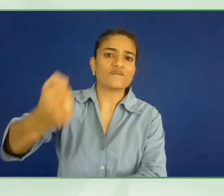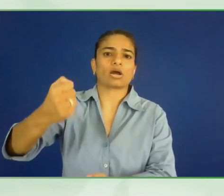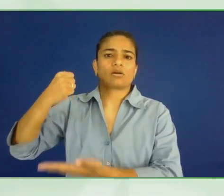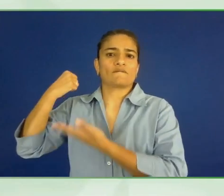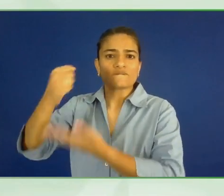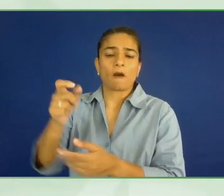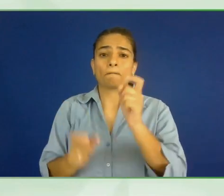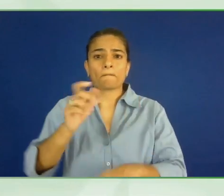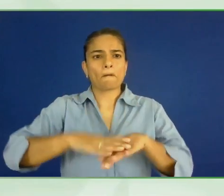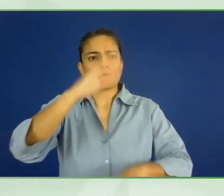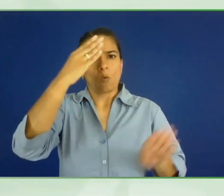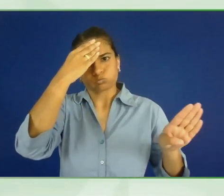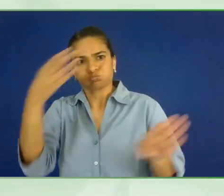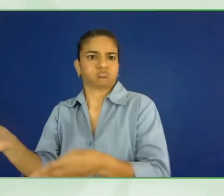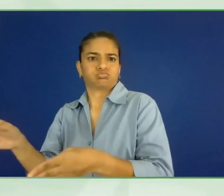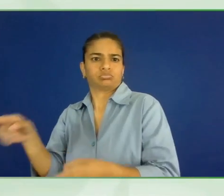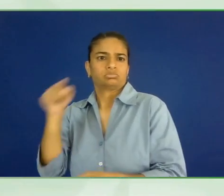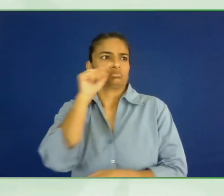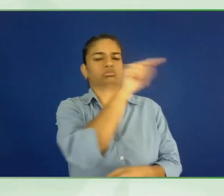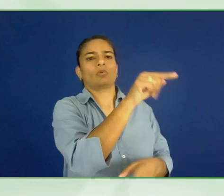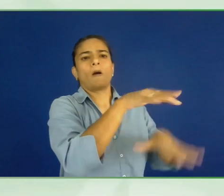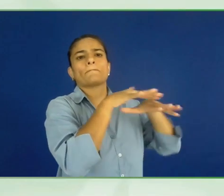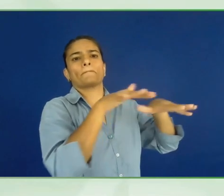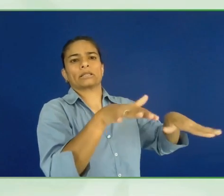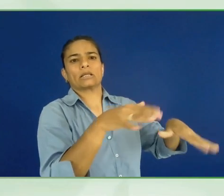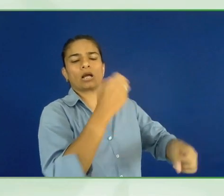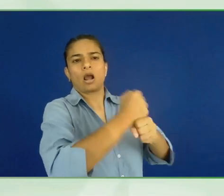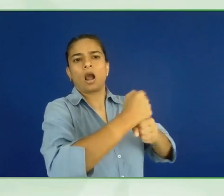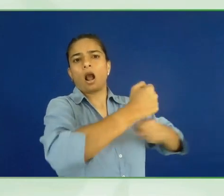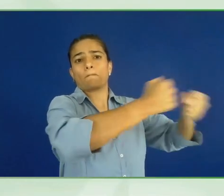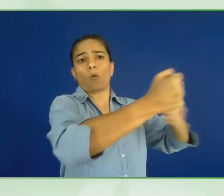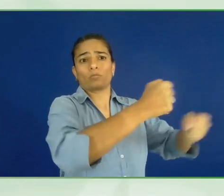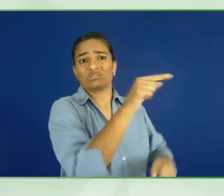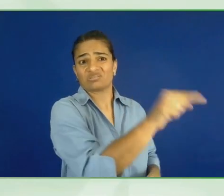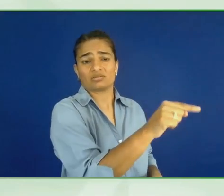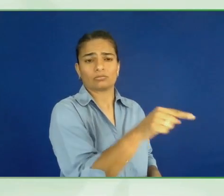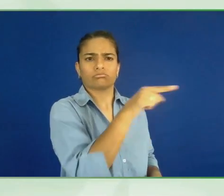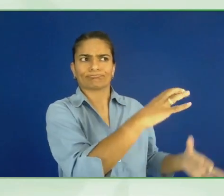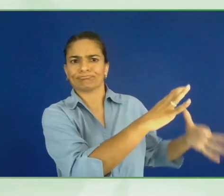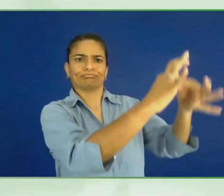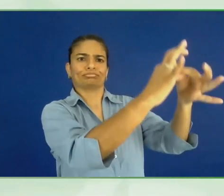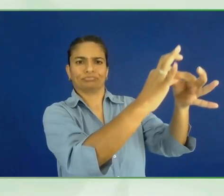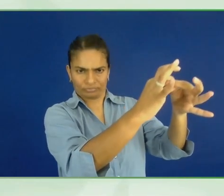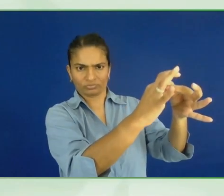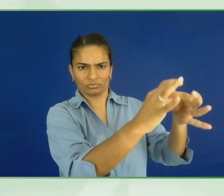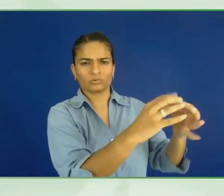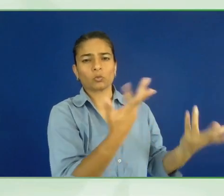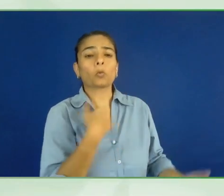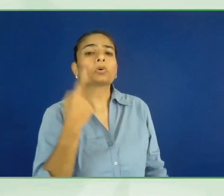public services employment and they are related with this change. So let's see, but now the practice